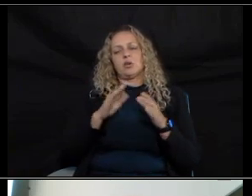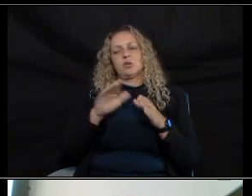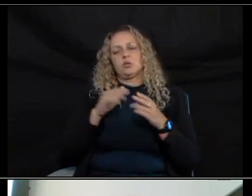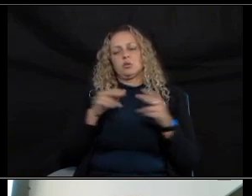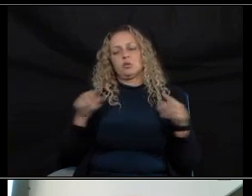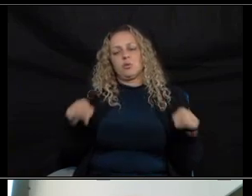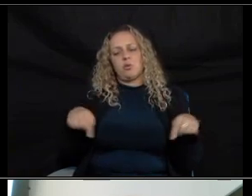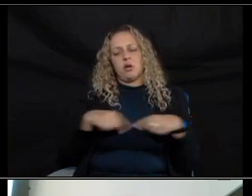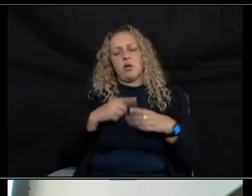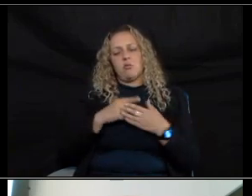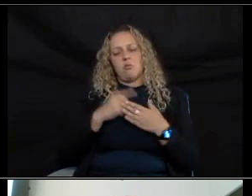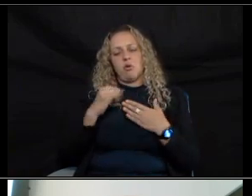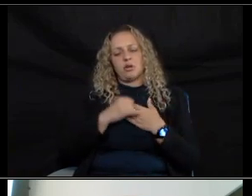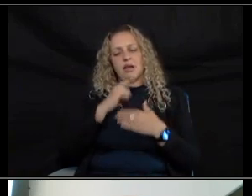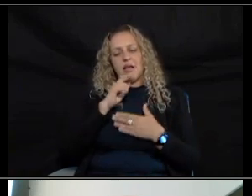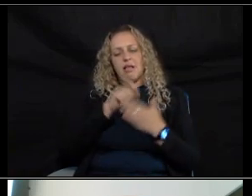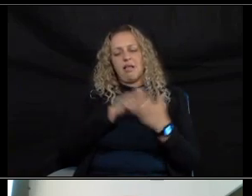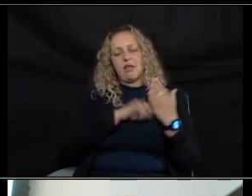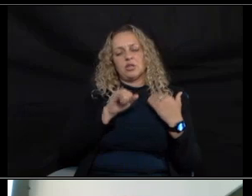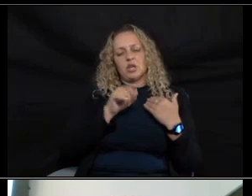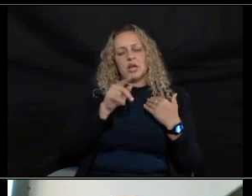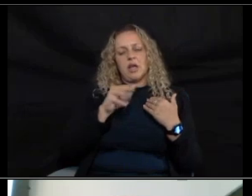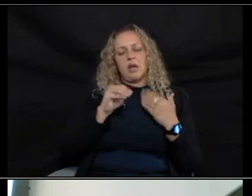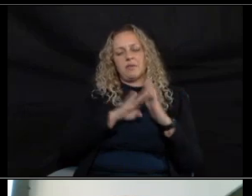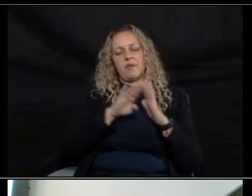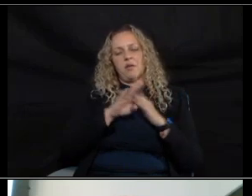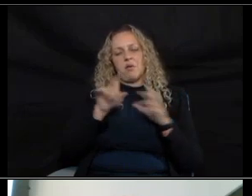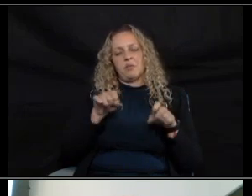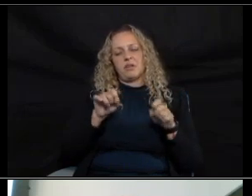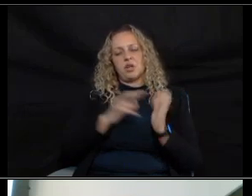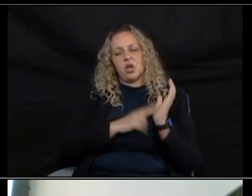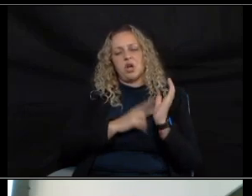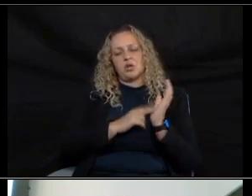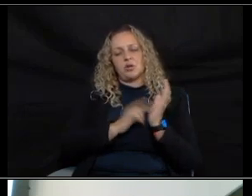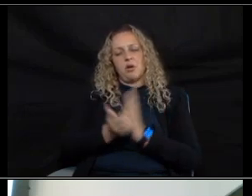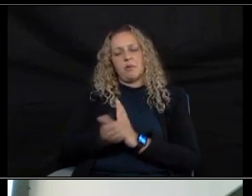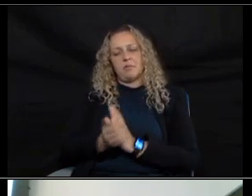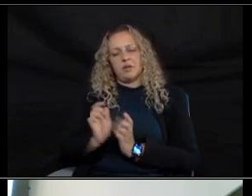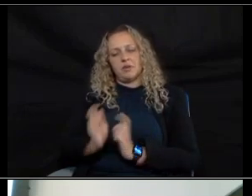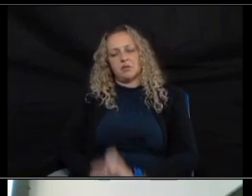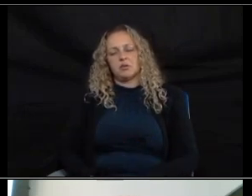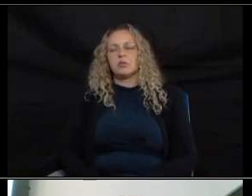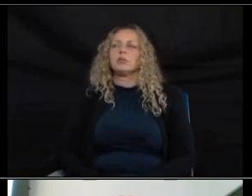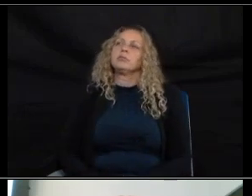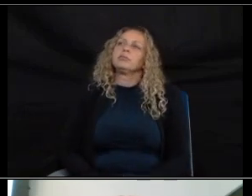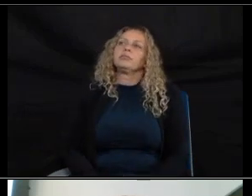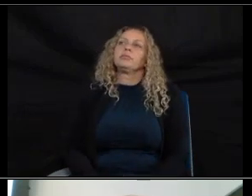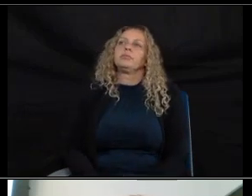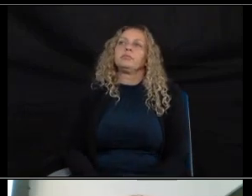provided to the city by JKM developers on potential contract amendments.